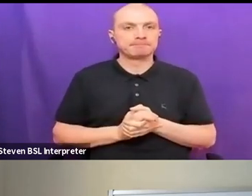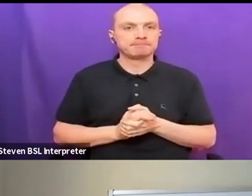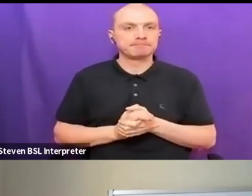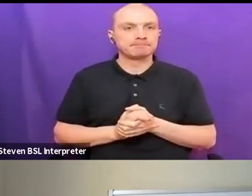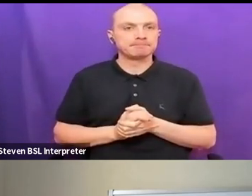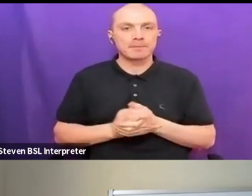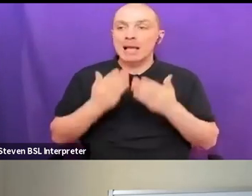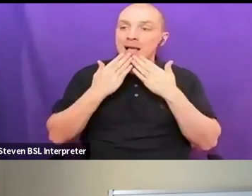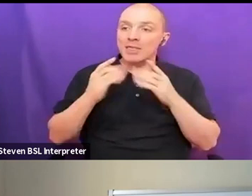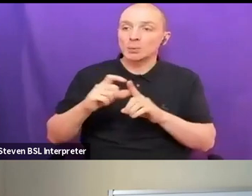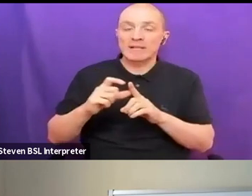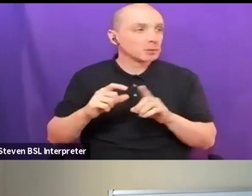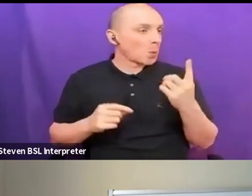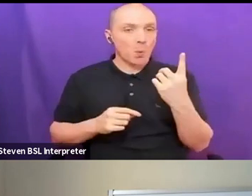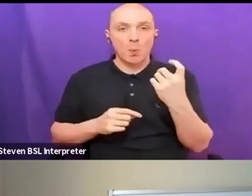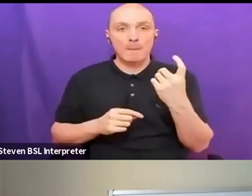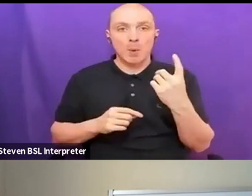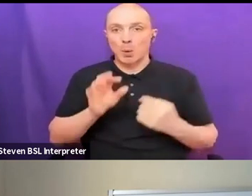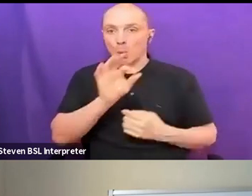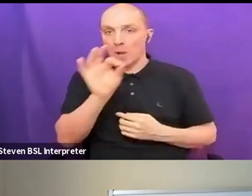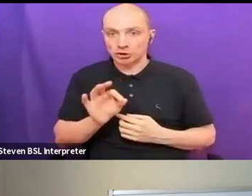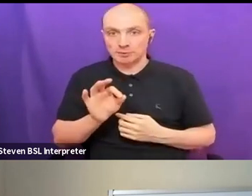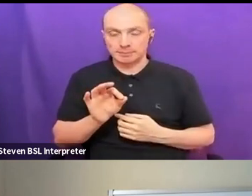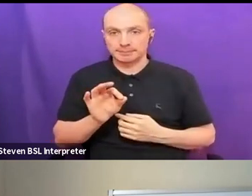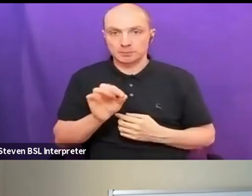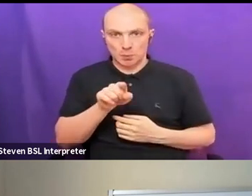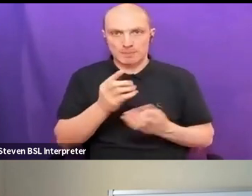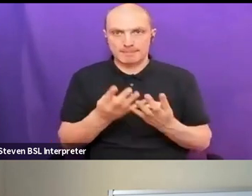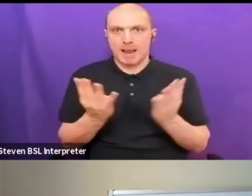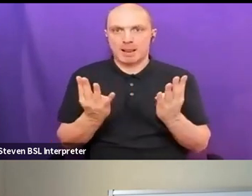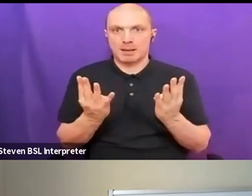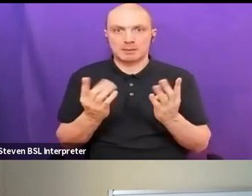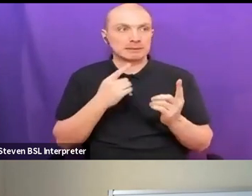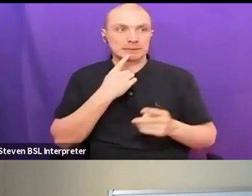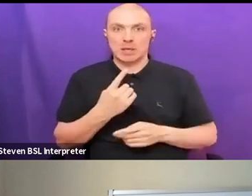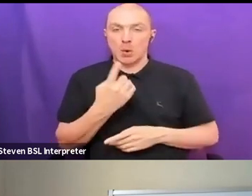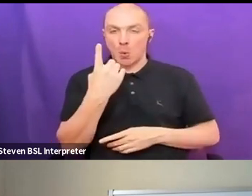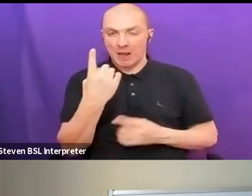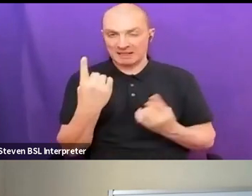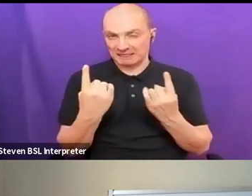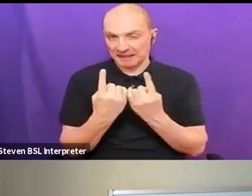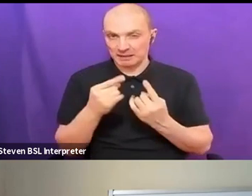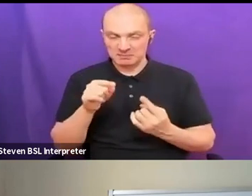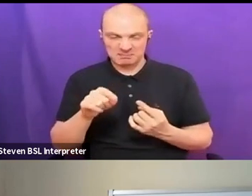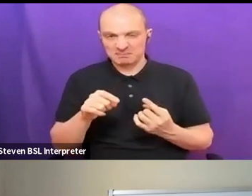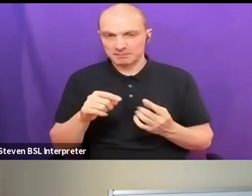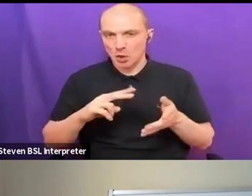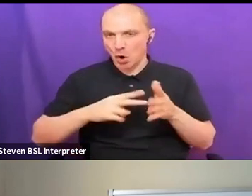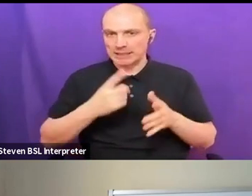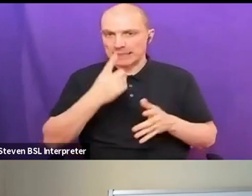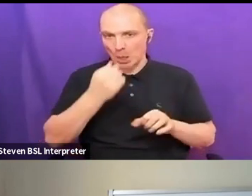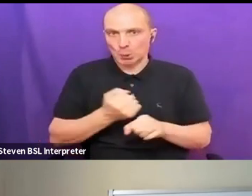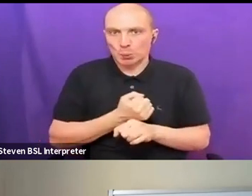just wanted to ask one final question of the panel, which is, if there is one thing that an organisation such as Disability Equality Scotland can